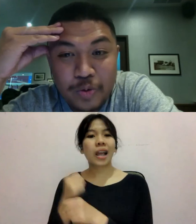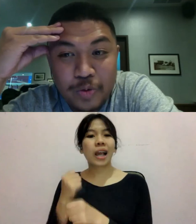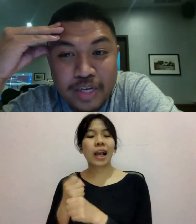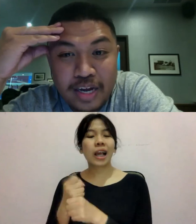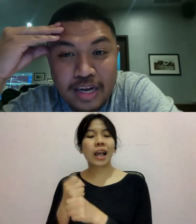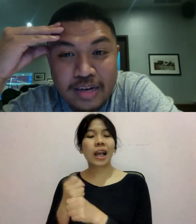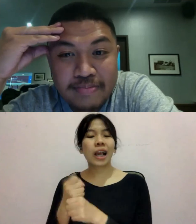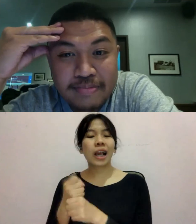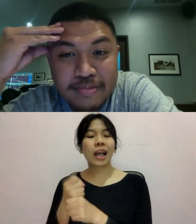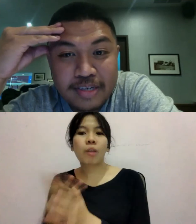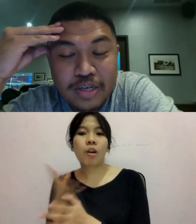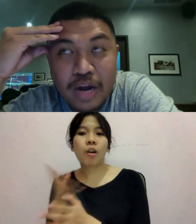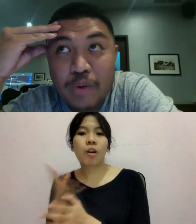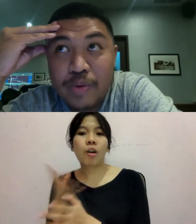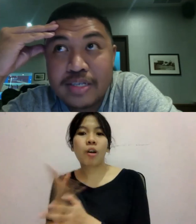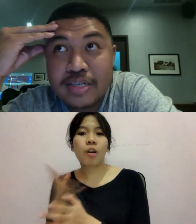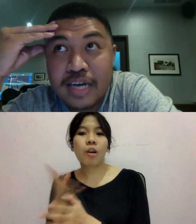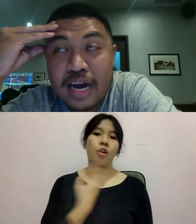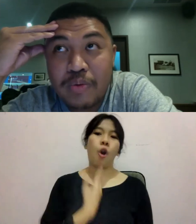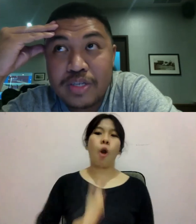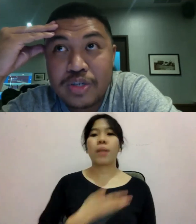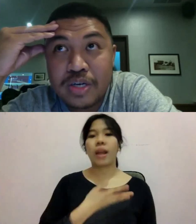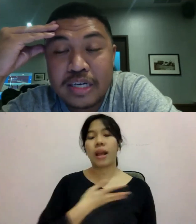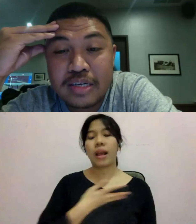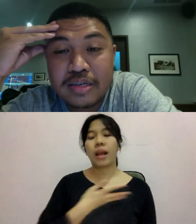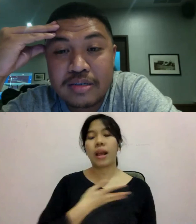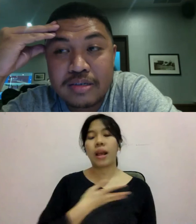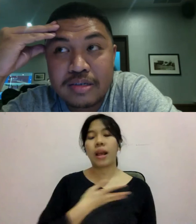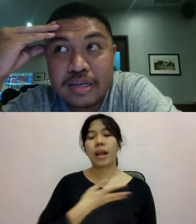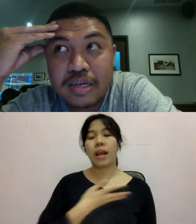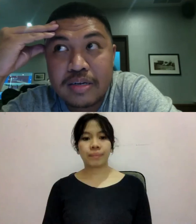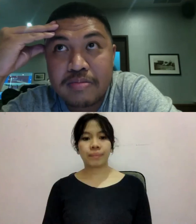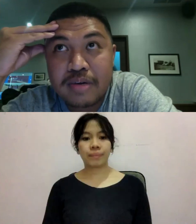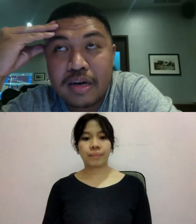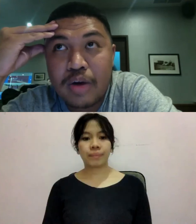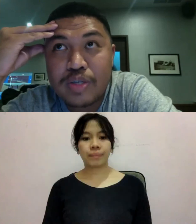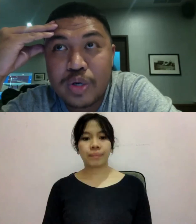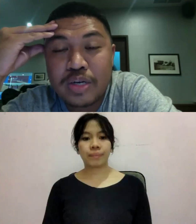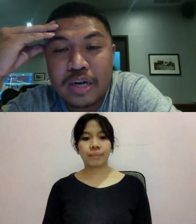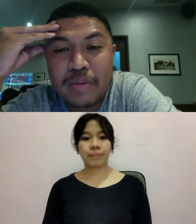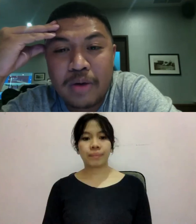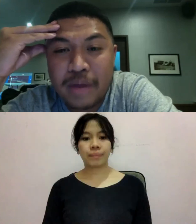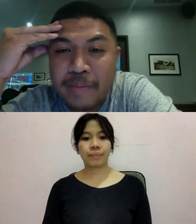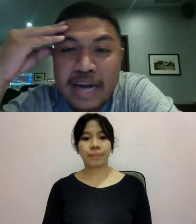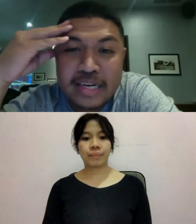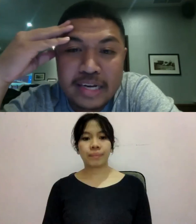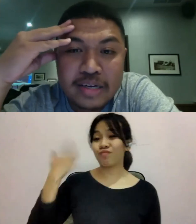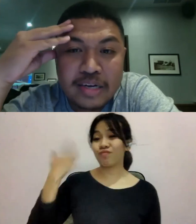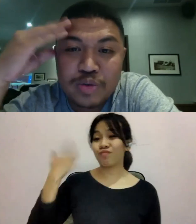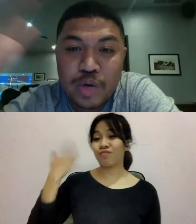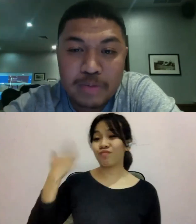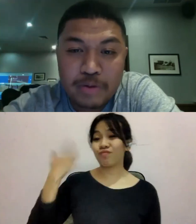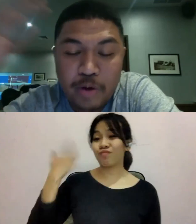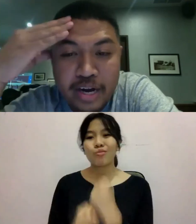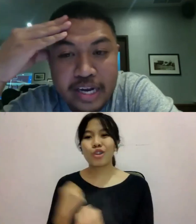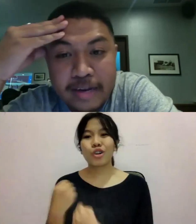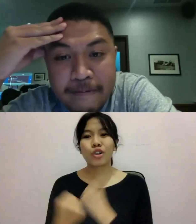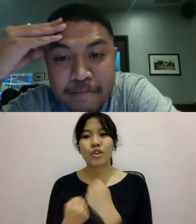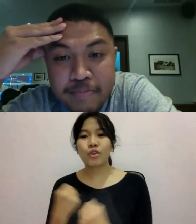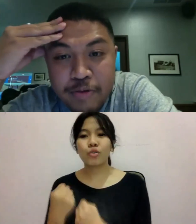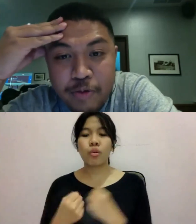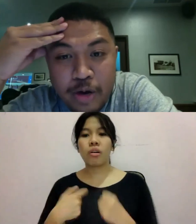So yeah, so I was struggling I was struggling about my body as well before